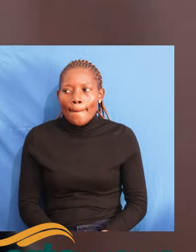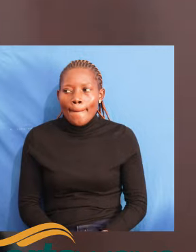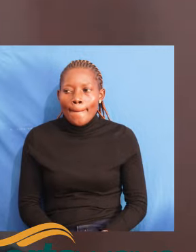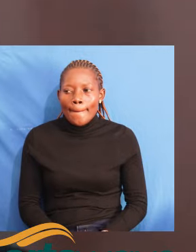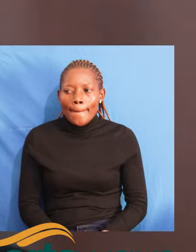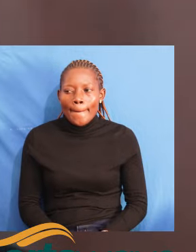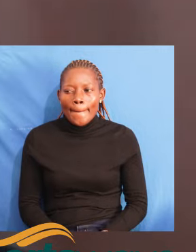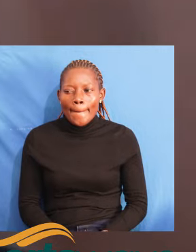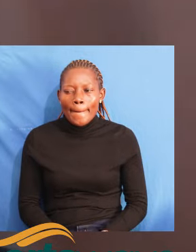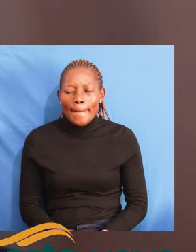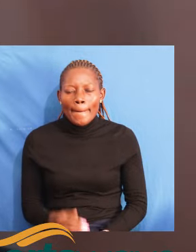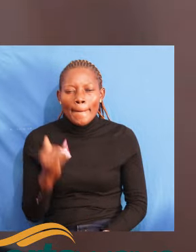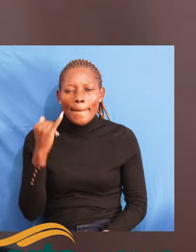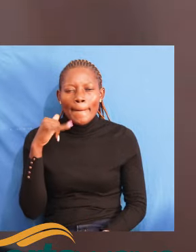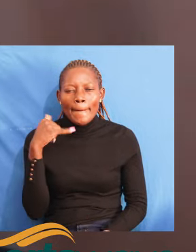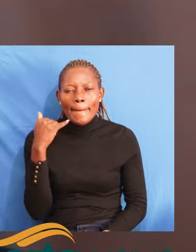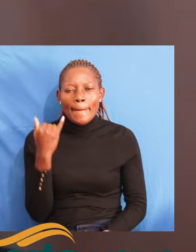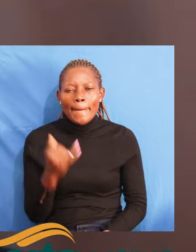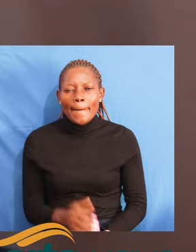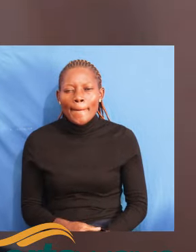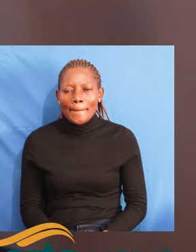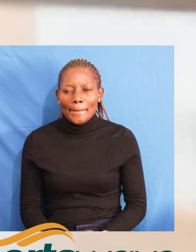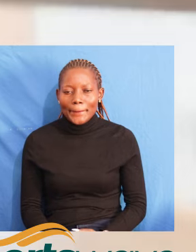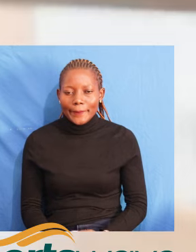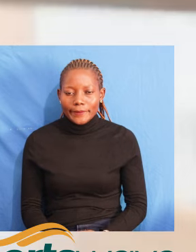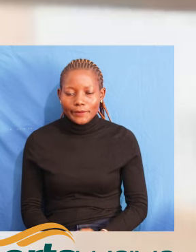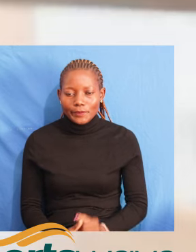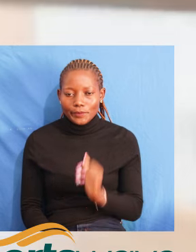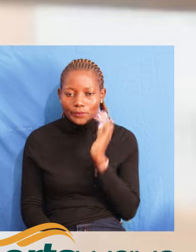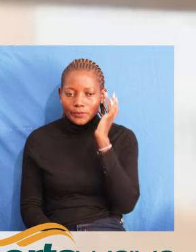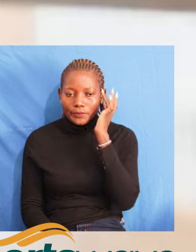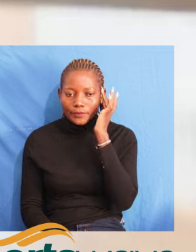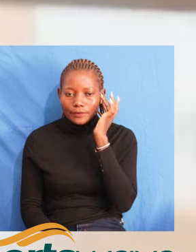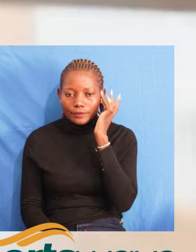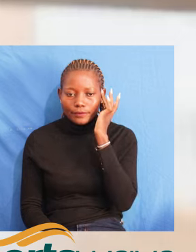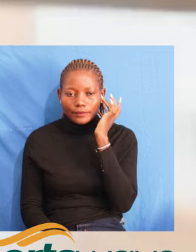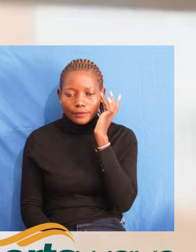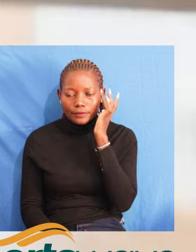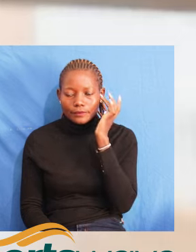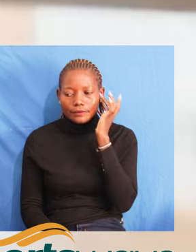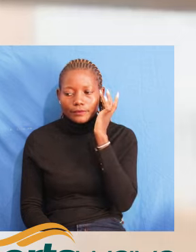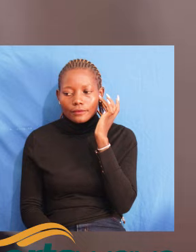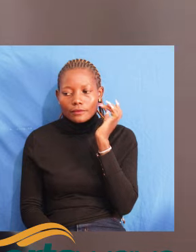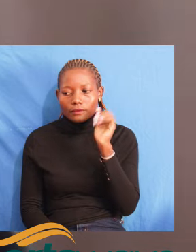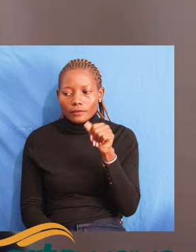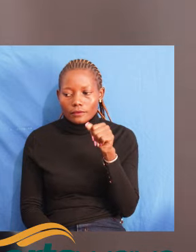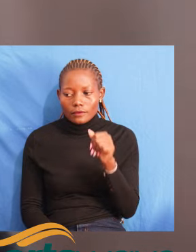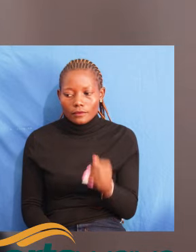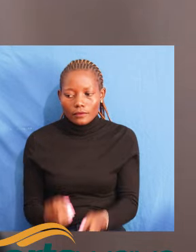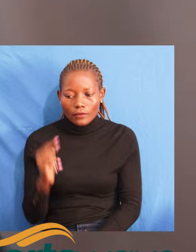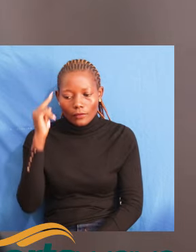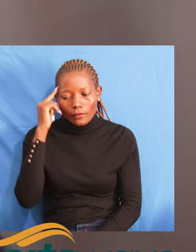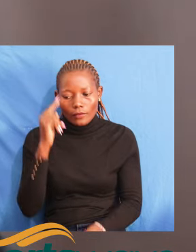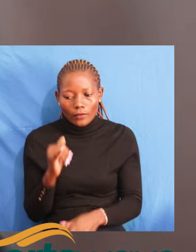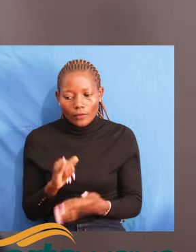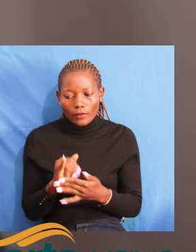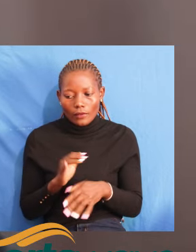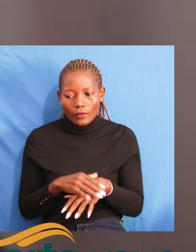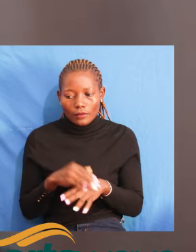like juice means Just like a juice. protein juice. Yes, Yeah. yes, just juices, yeah. I think that's very good idea.